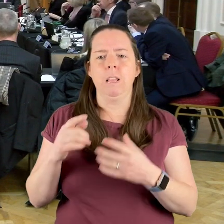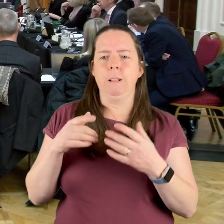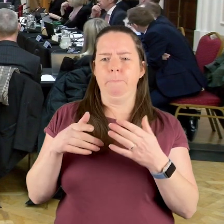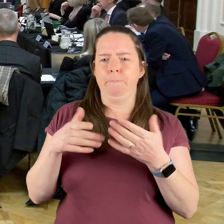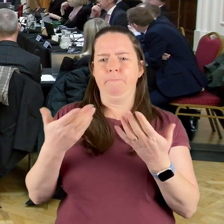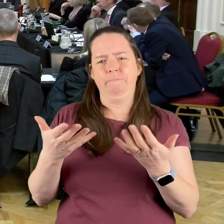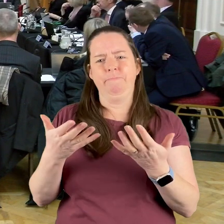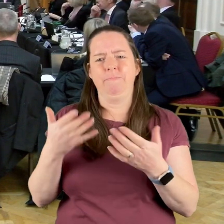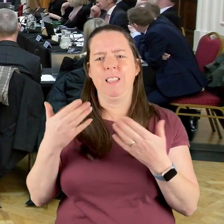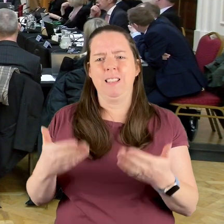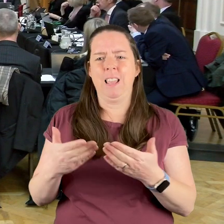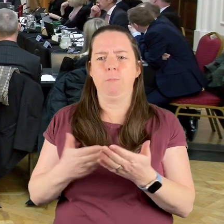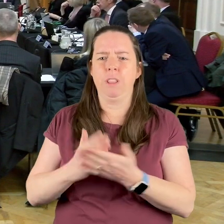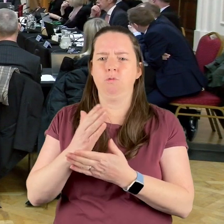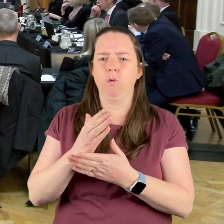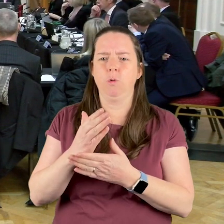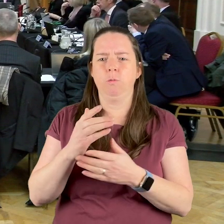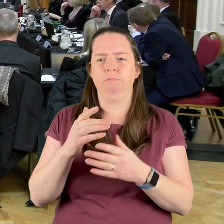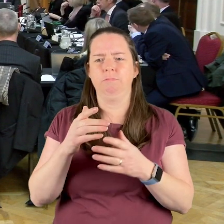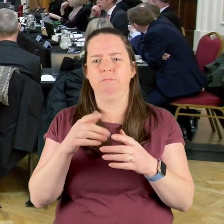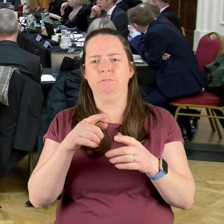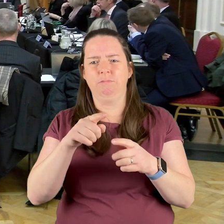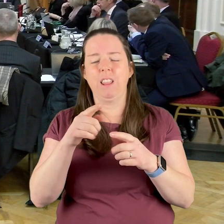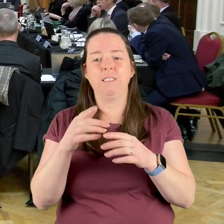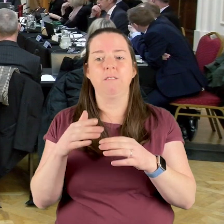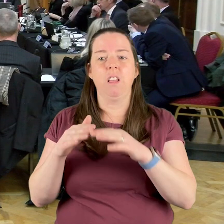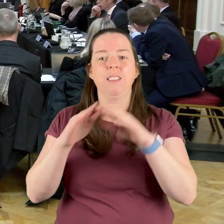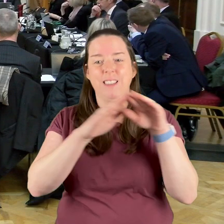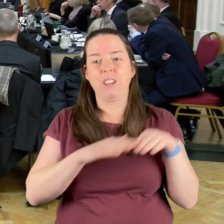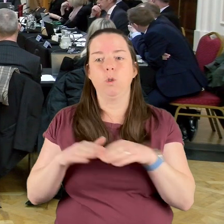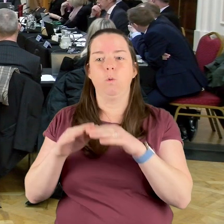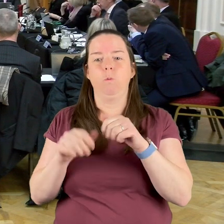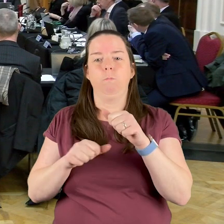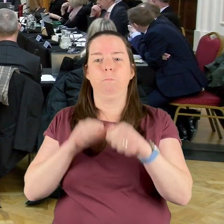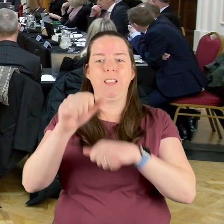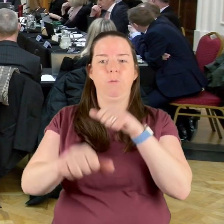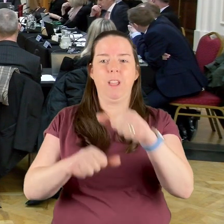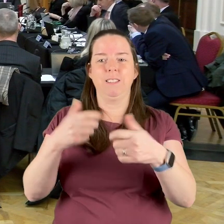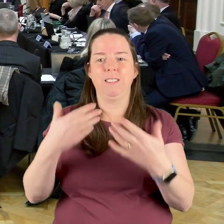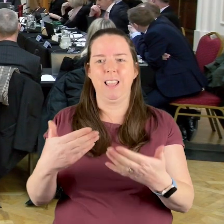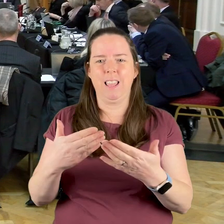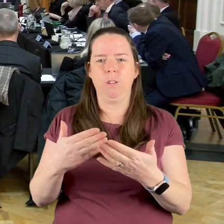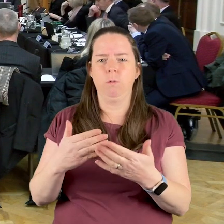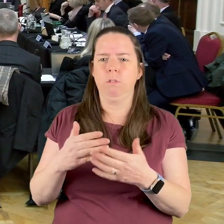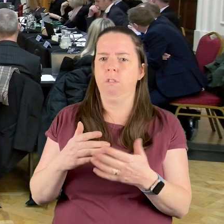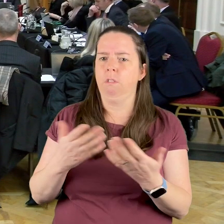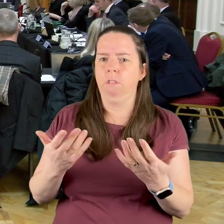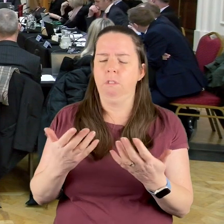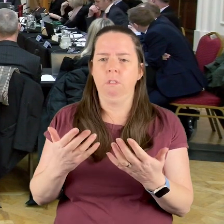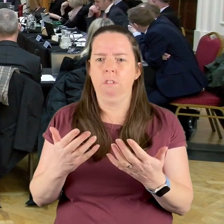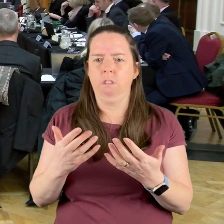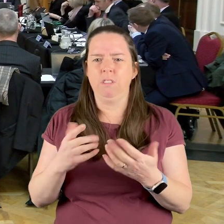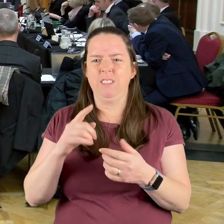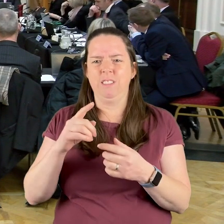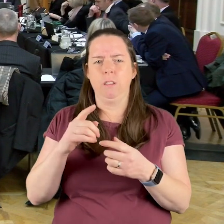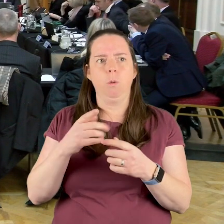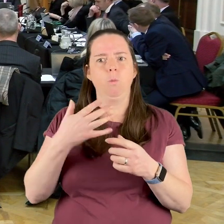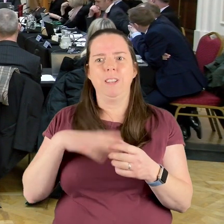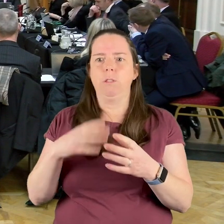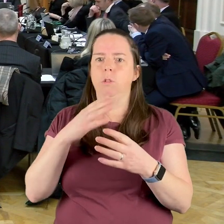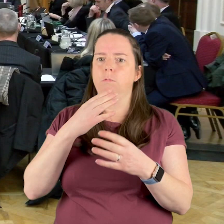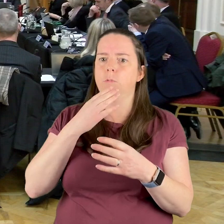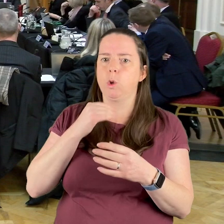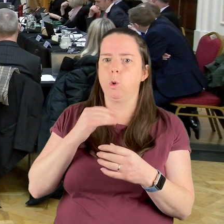right time between us. And actually, there's now, through the GIRFT and model hospital stuff, there are national pathways